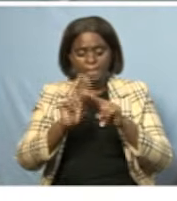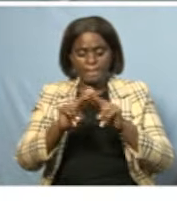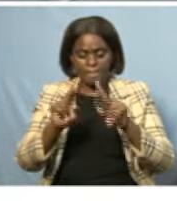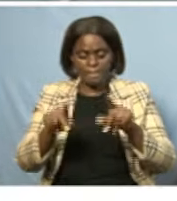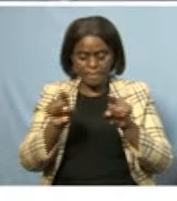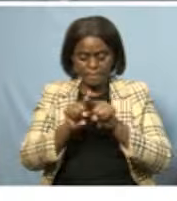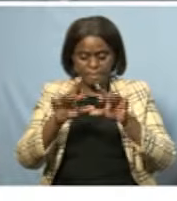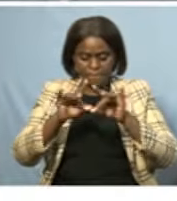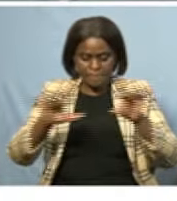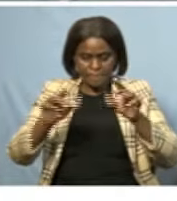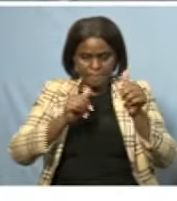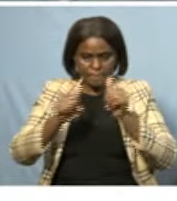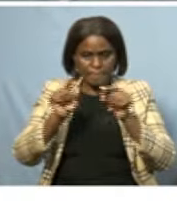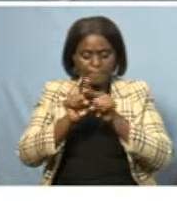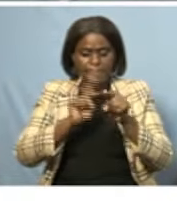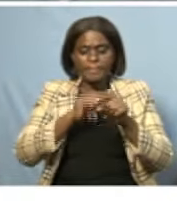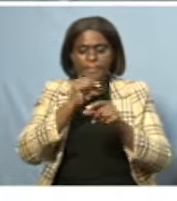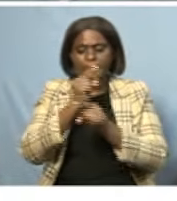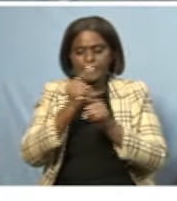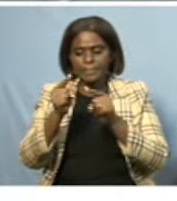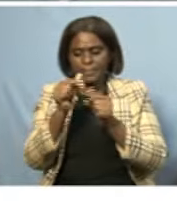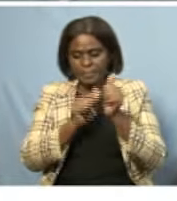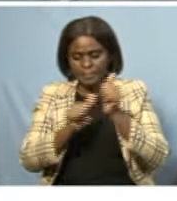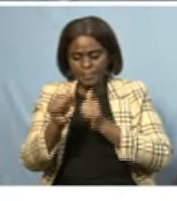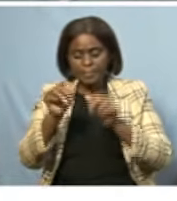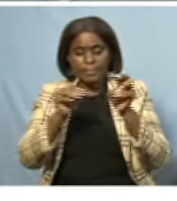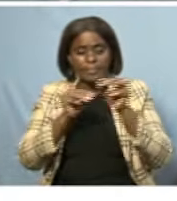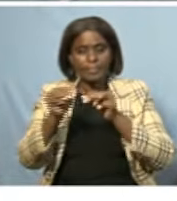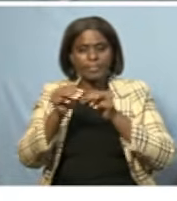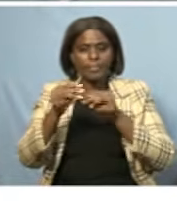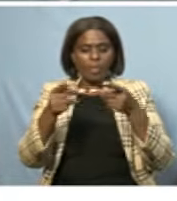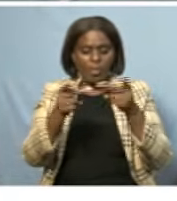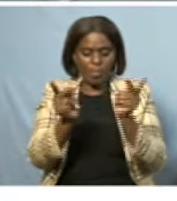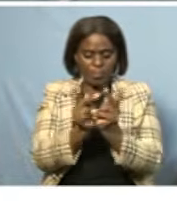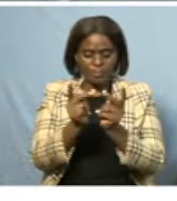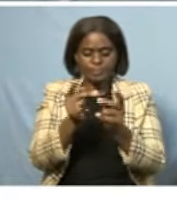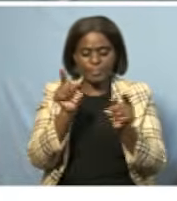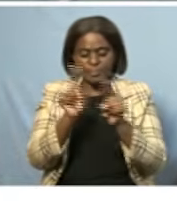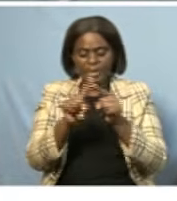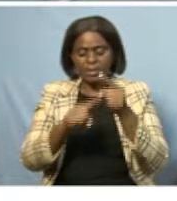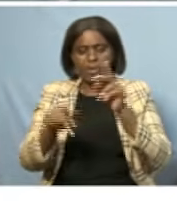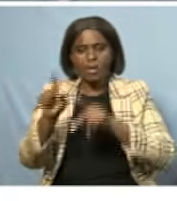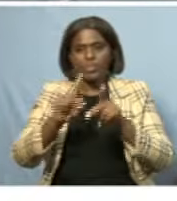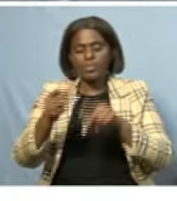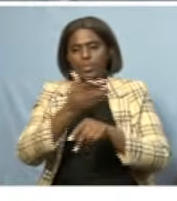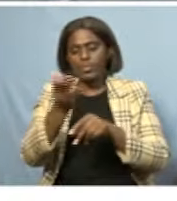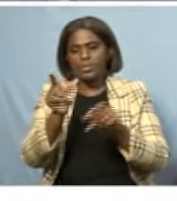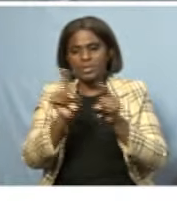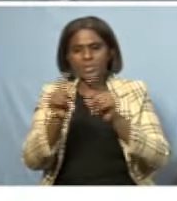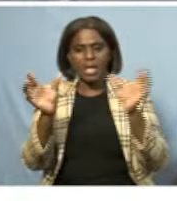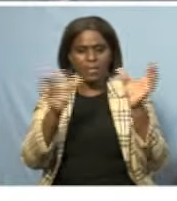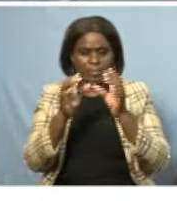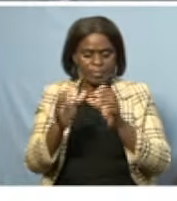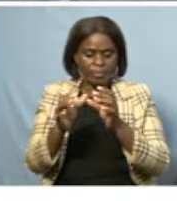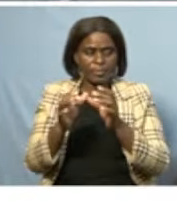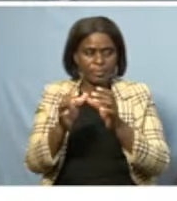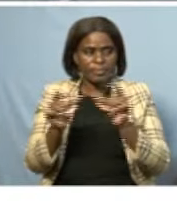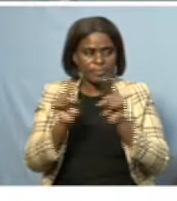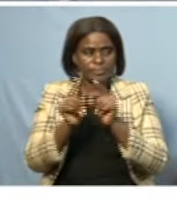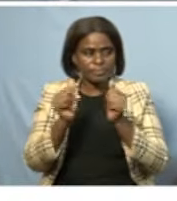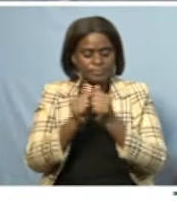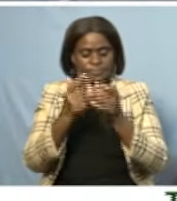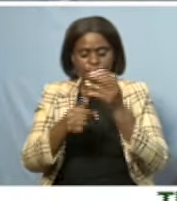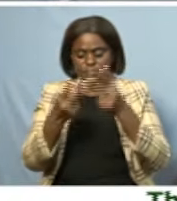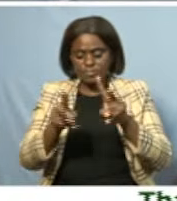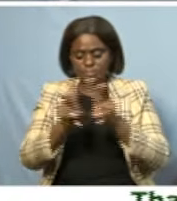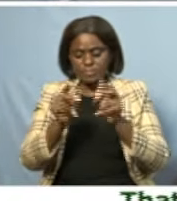Chairperson, land administration is not just about managing physical space. It's about people, communities, and the